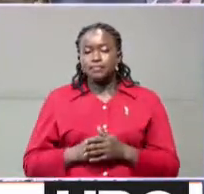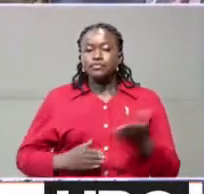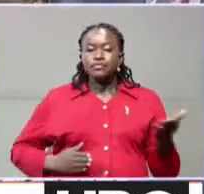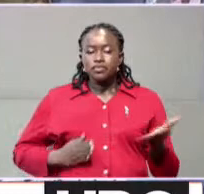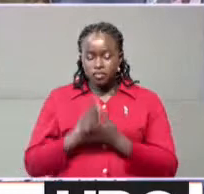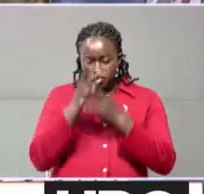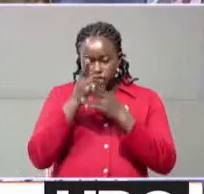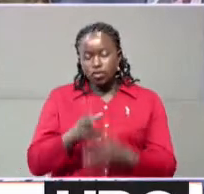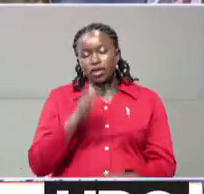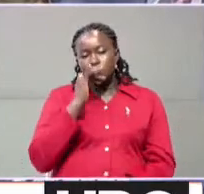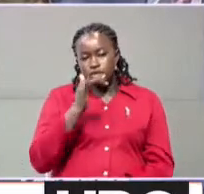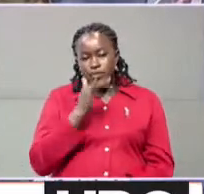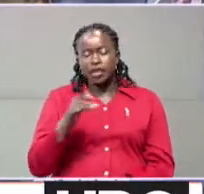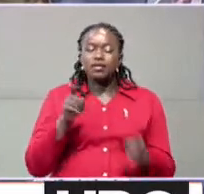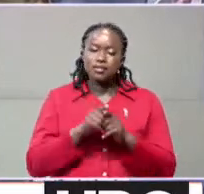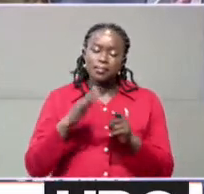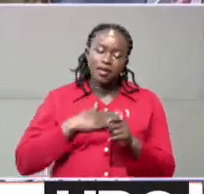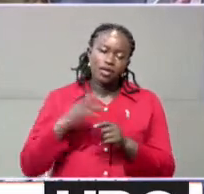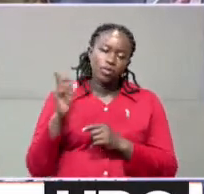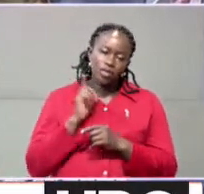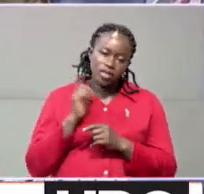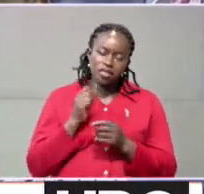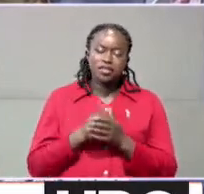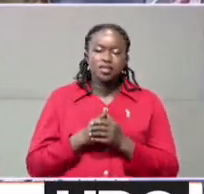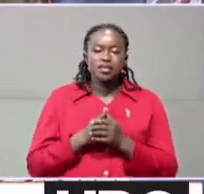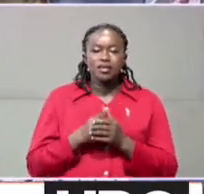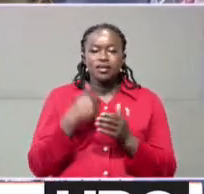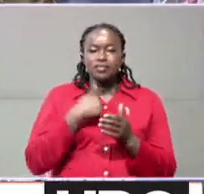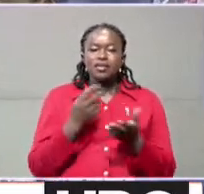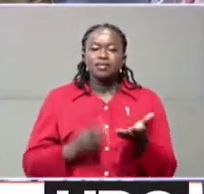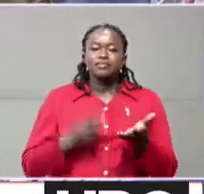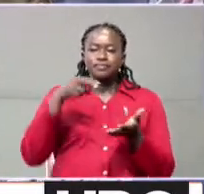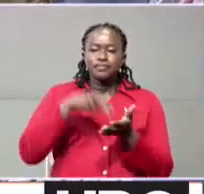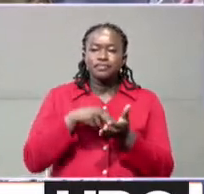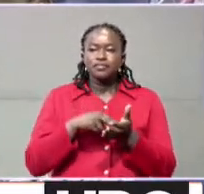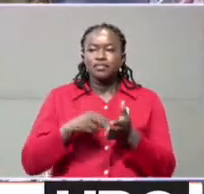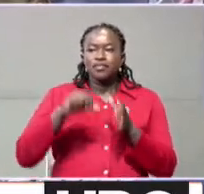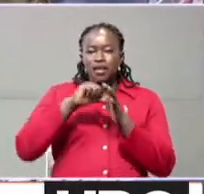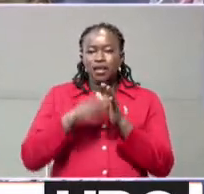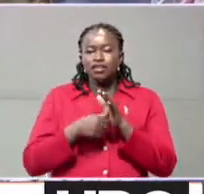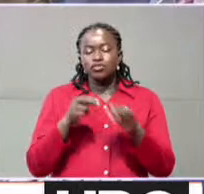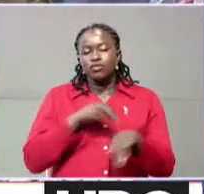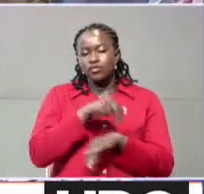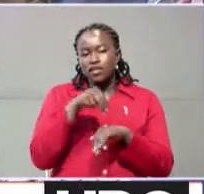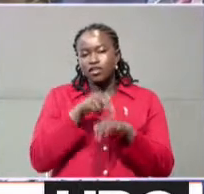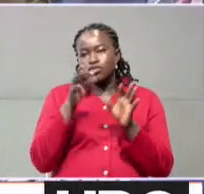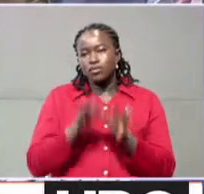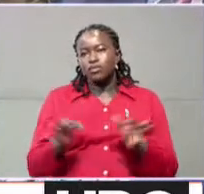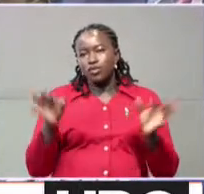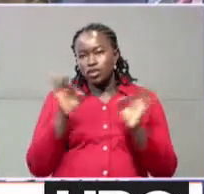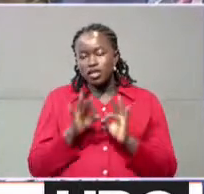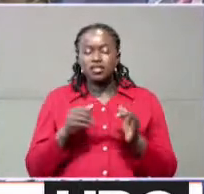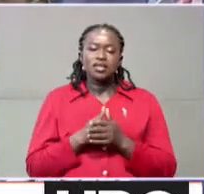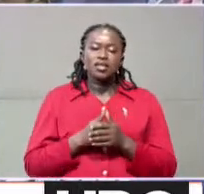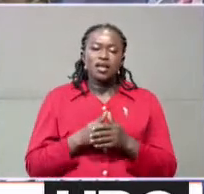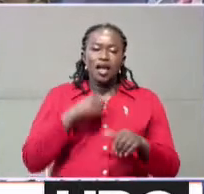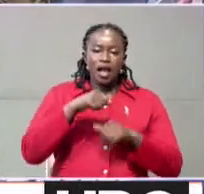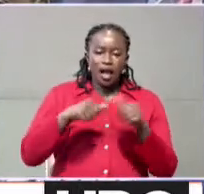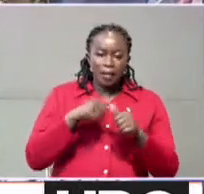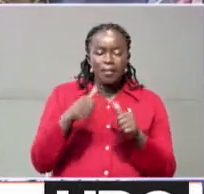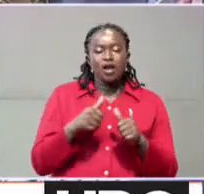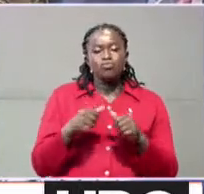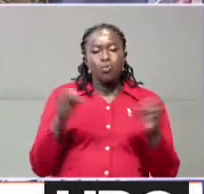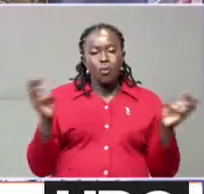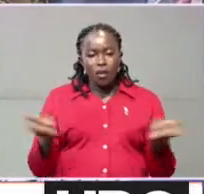colleagues i'm raising on a matter of national importance about the welfare of